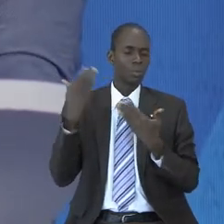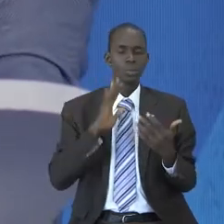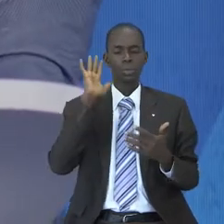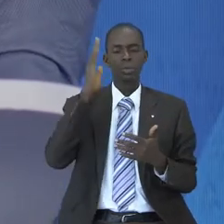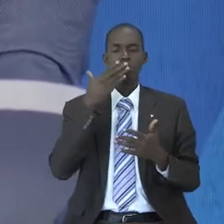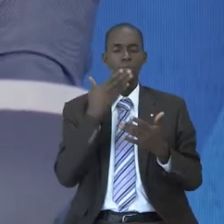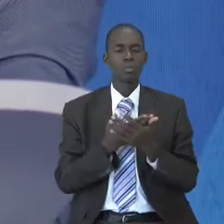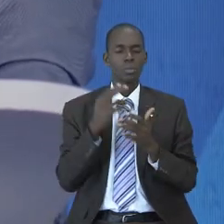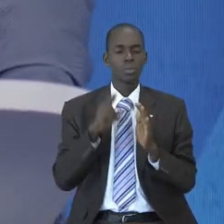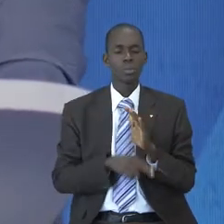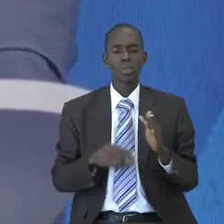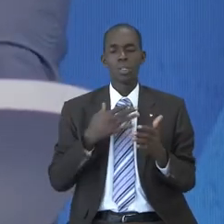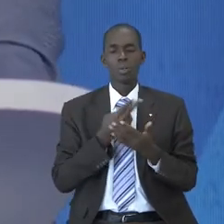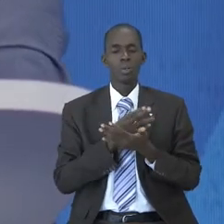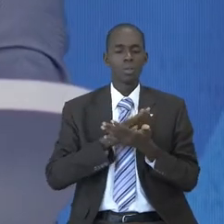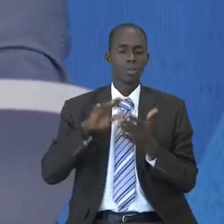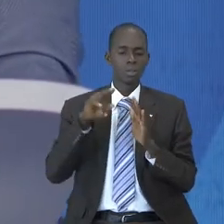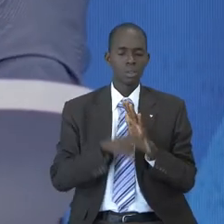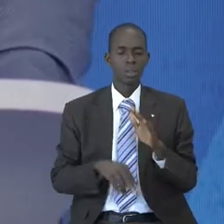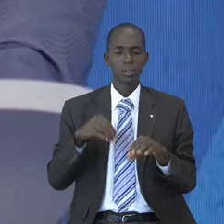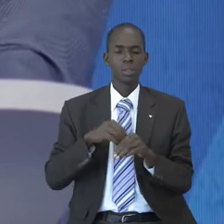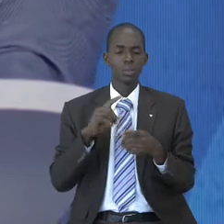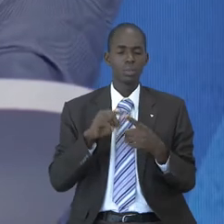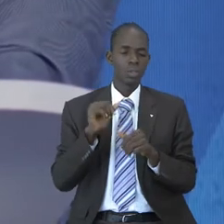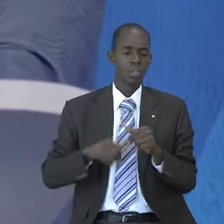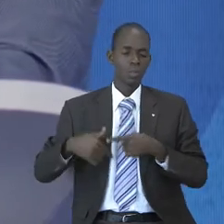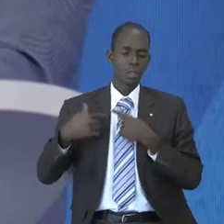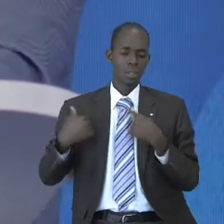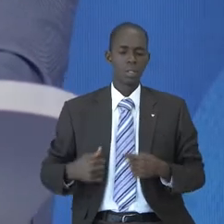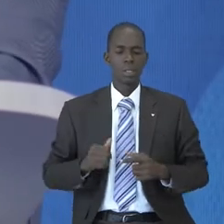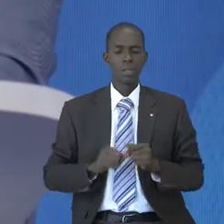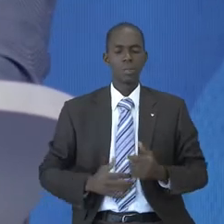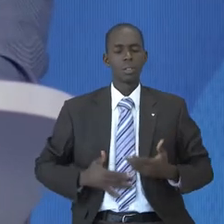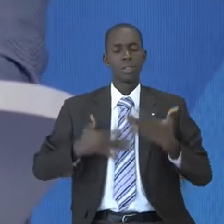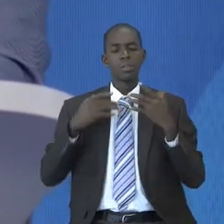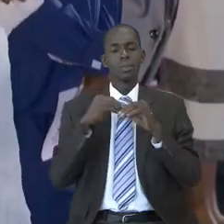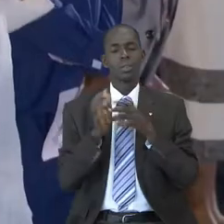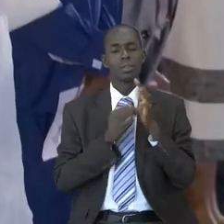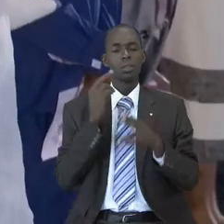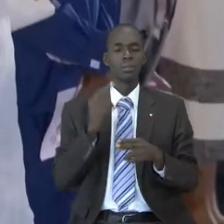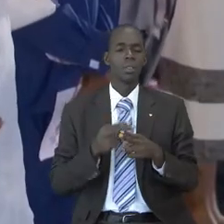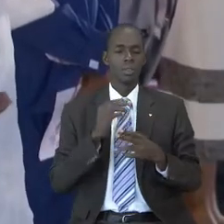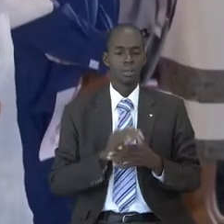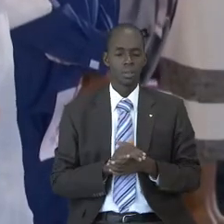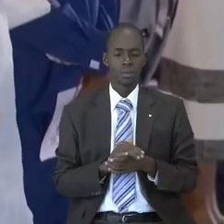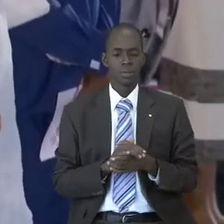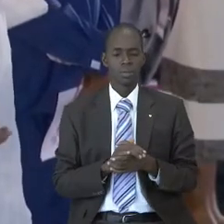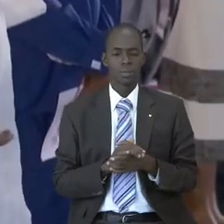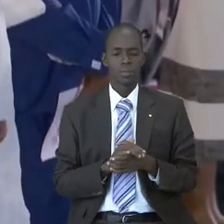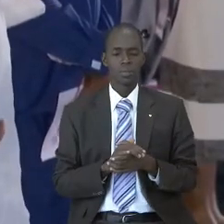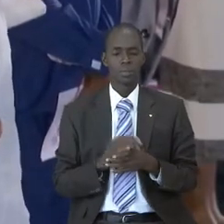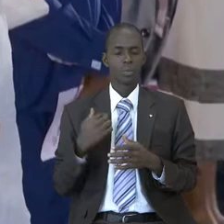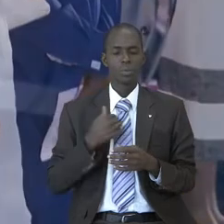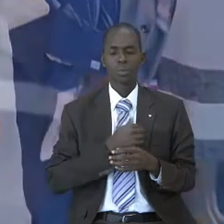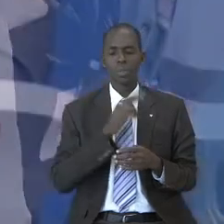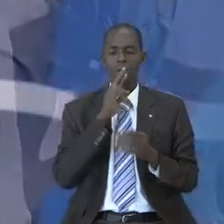you bring godliness and holiness into every heart, every life, in Jesus' name. We're